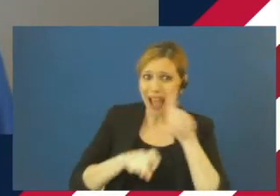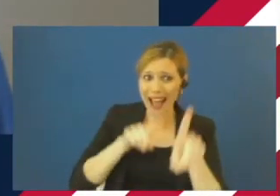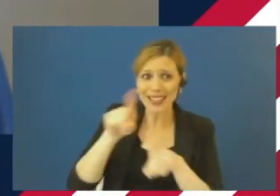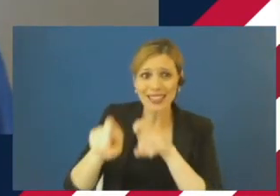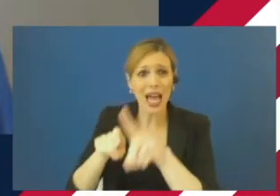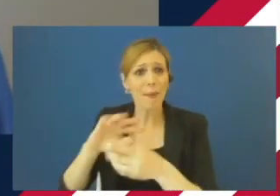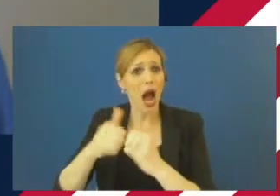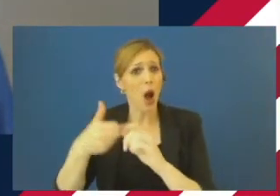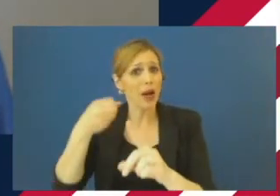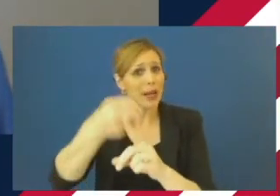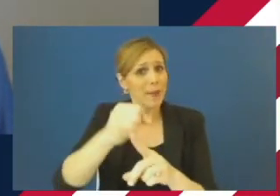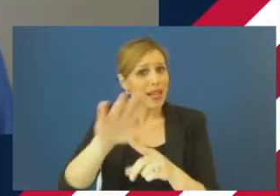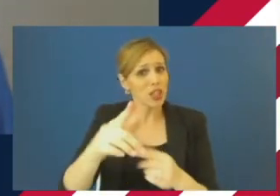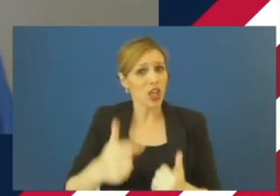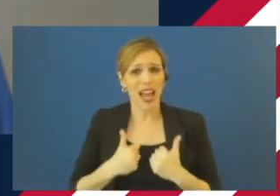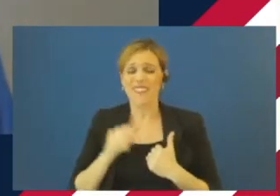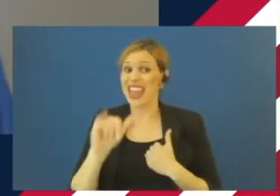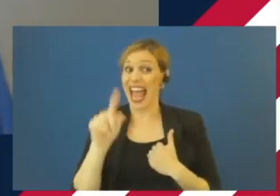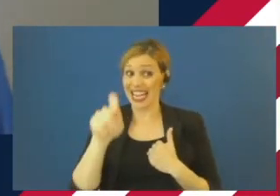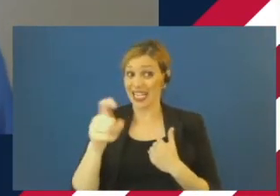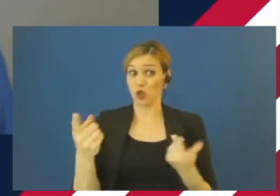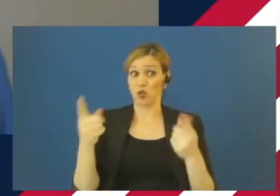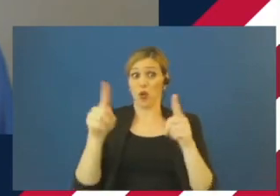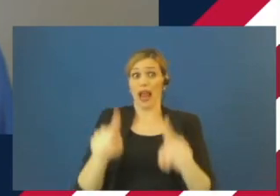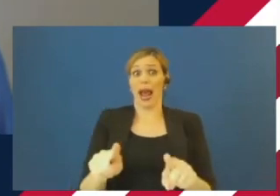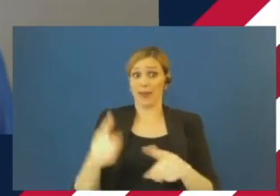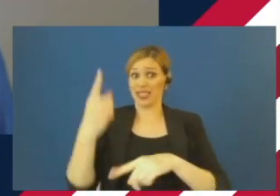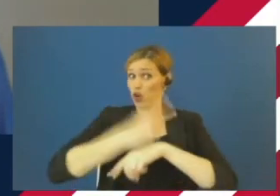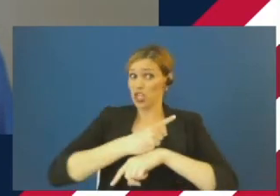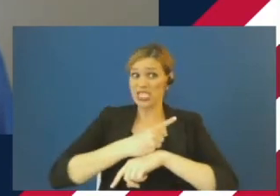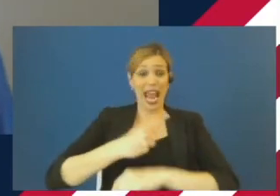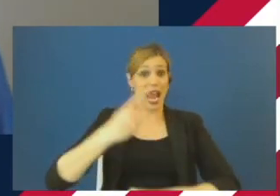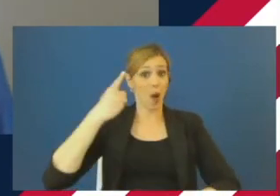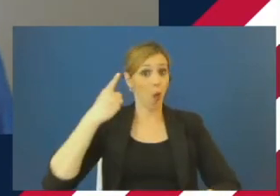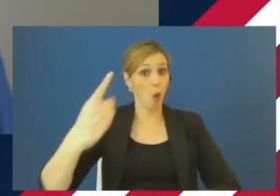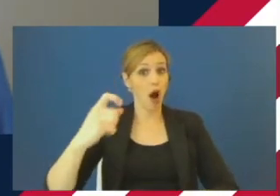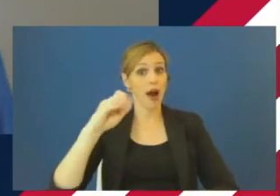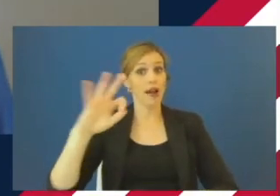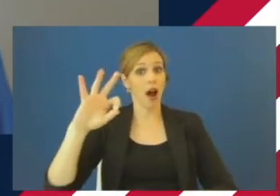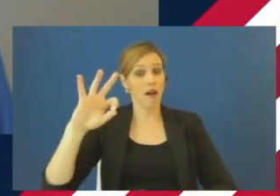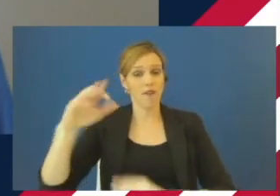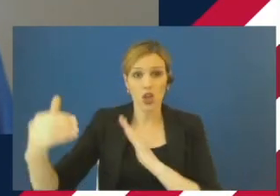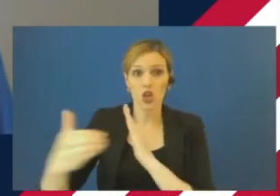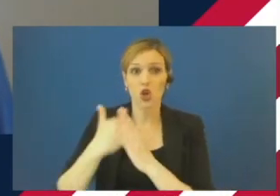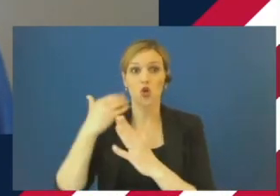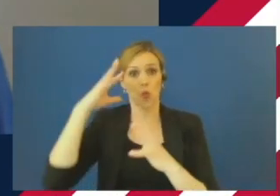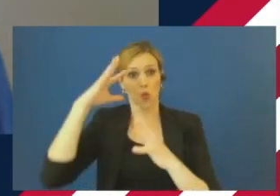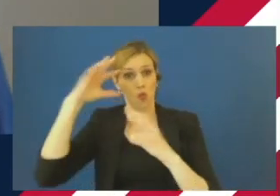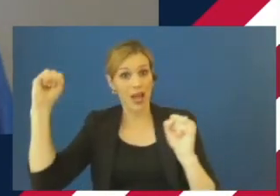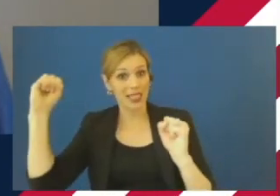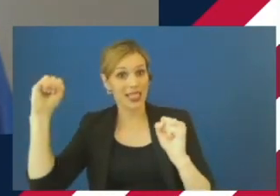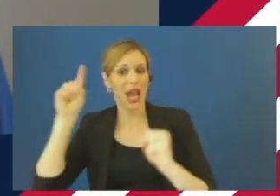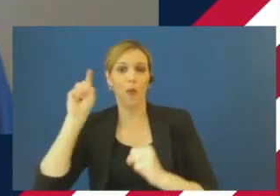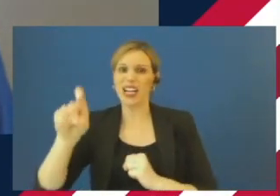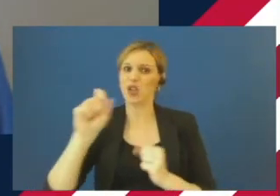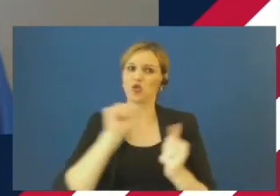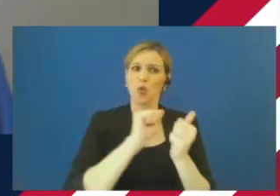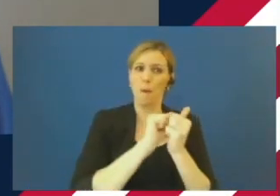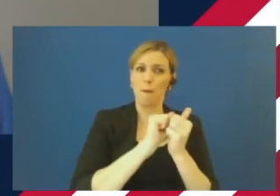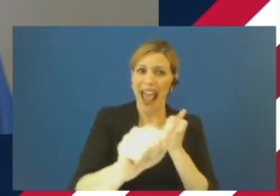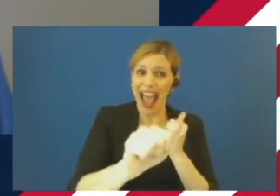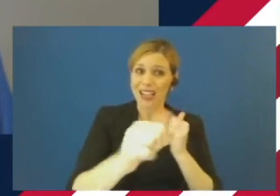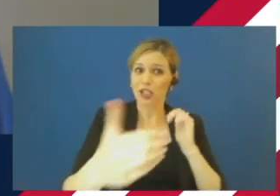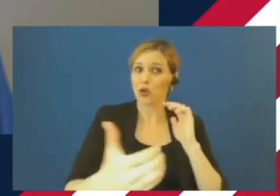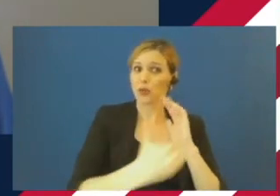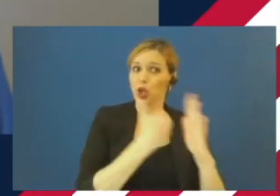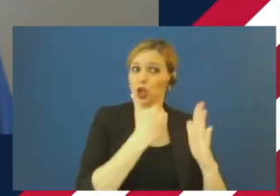in day one, and we need to pass a serious national piece of legislation by day 100. Thank you, Secretary